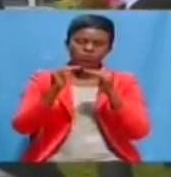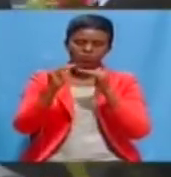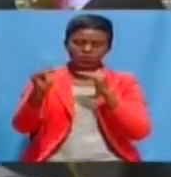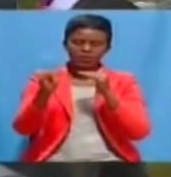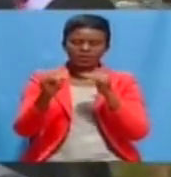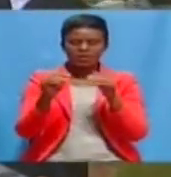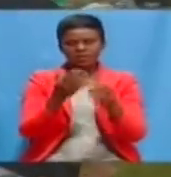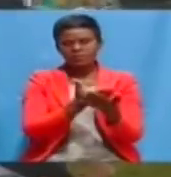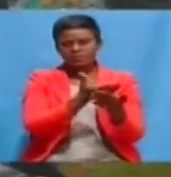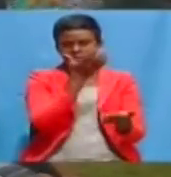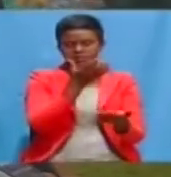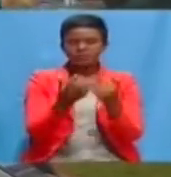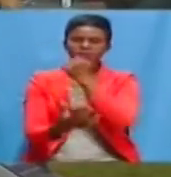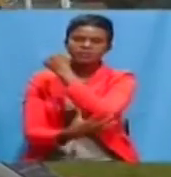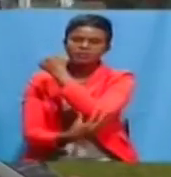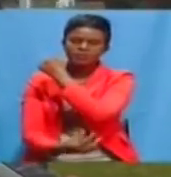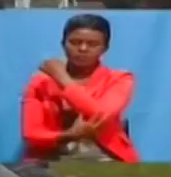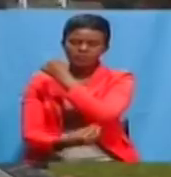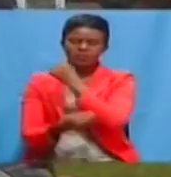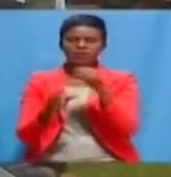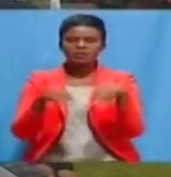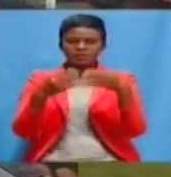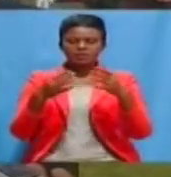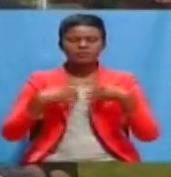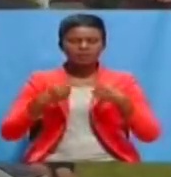between the rich and the poor, because it provides health care